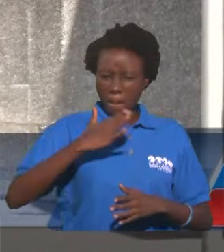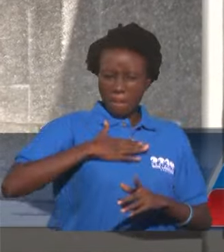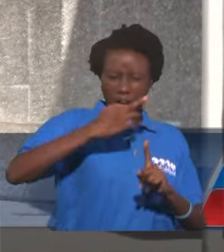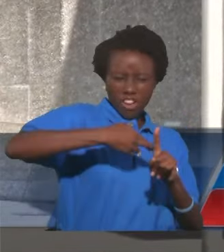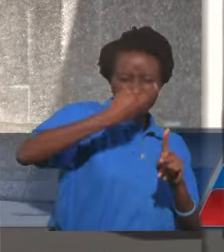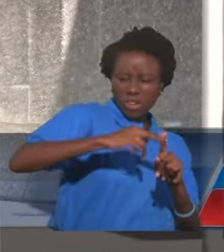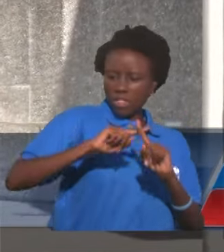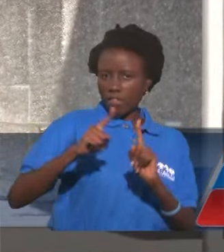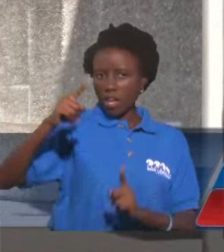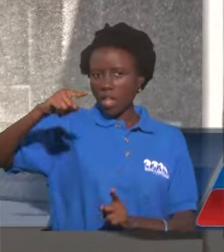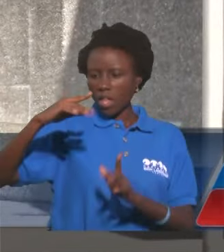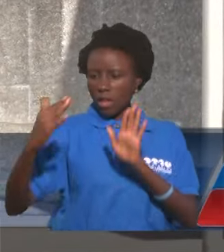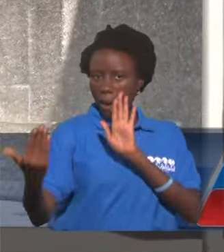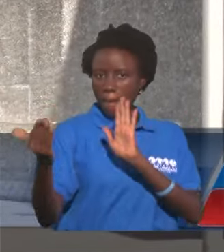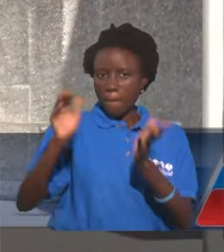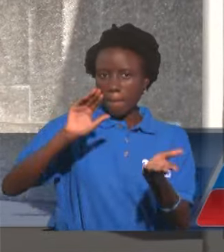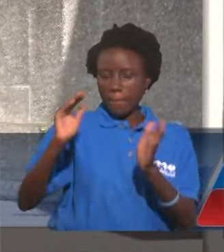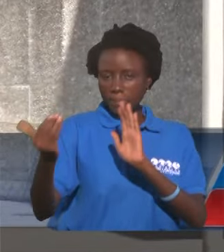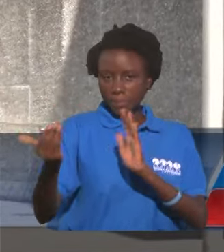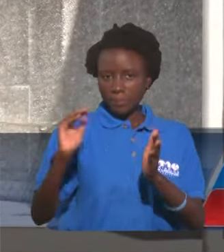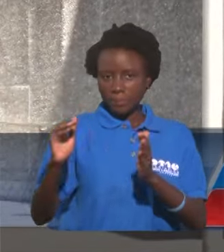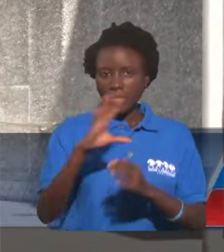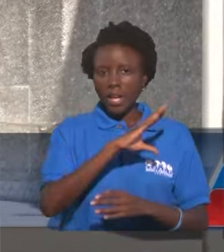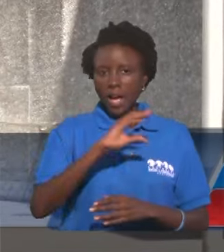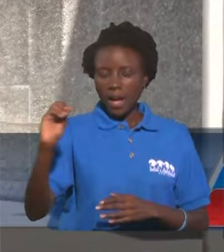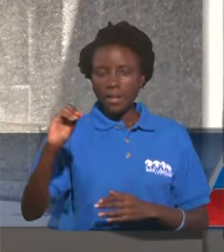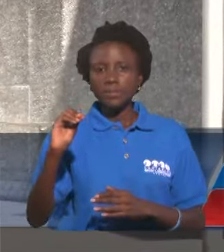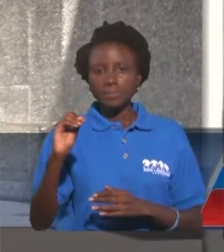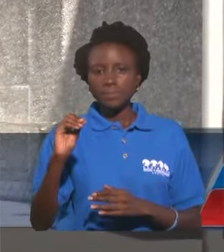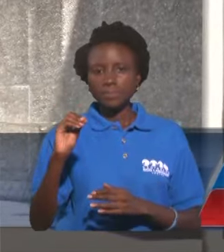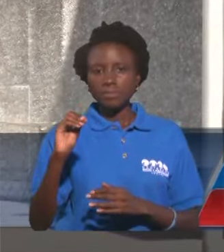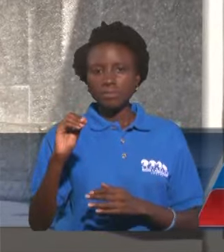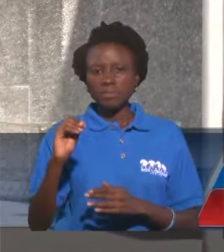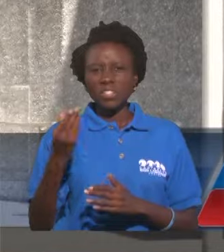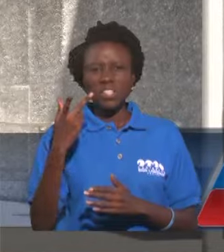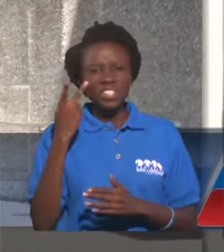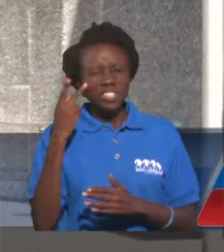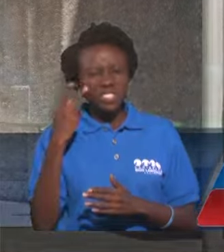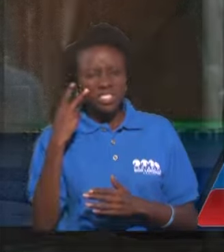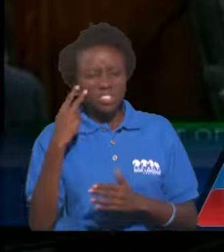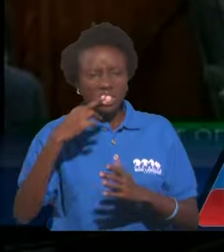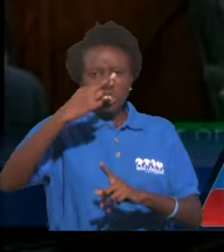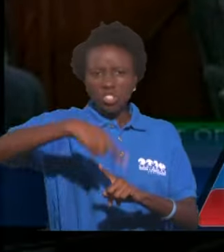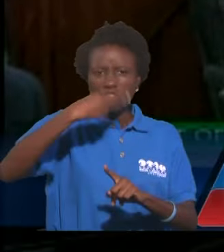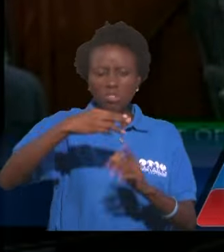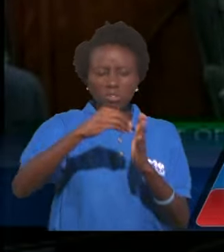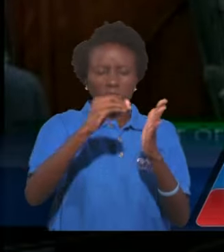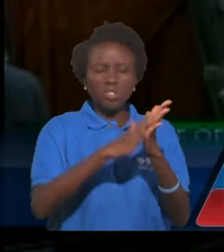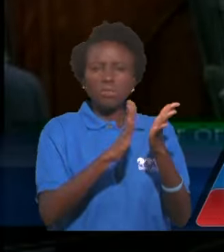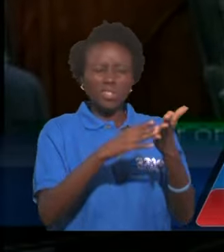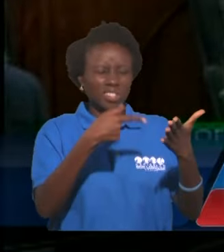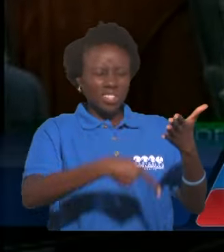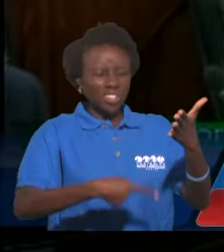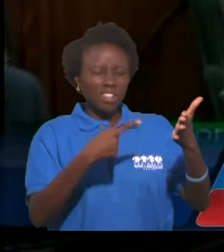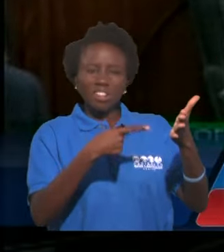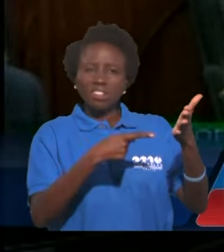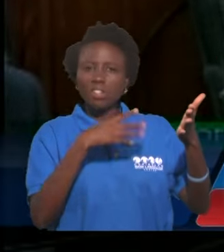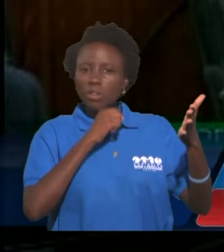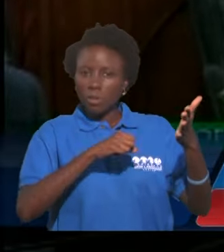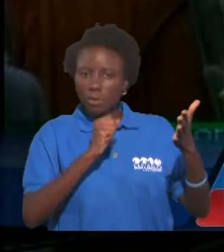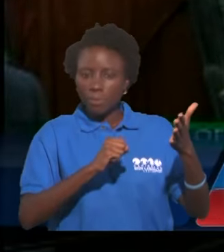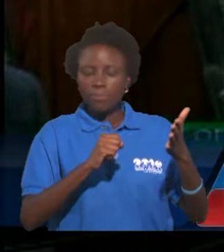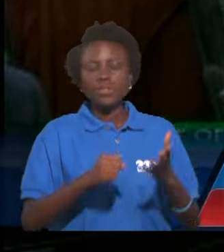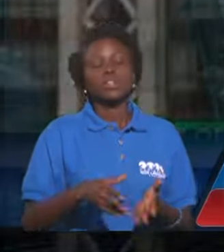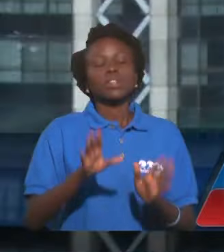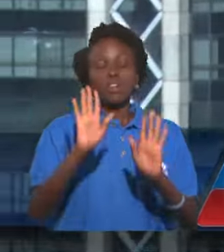that appear illogical to them, as well as expectations of the outdated annual rental values. To correct this, he said an order will soon